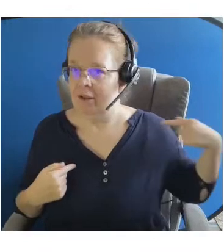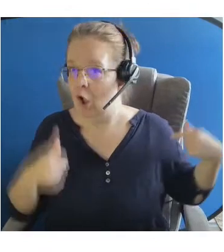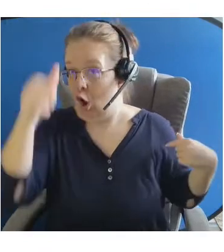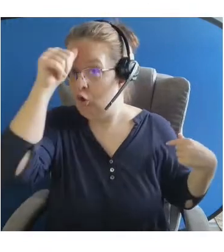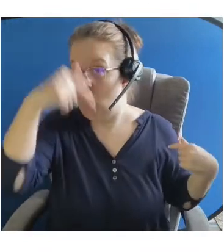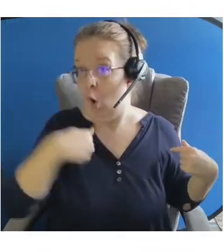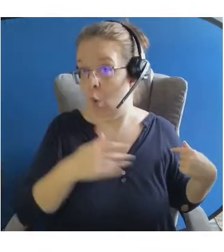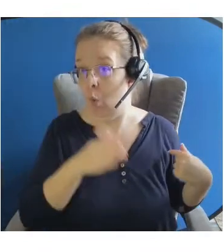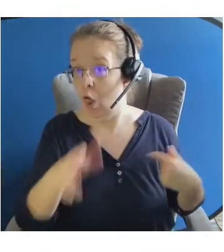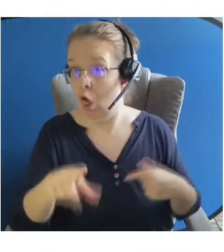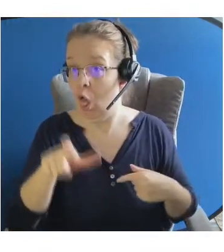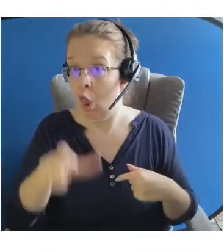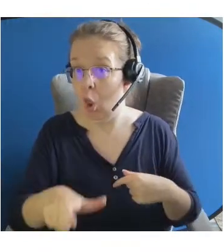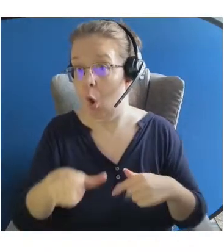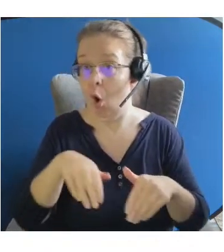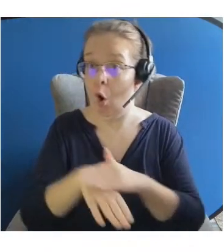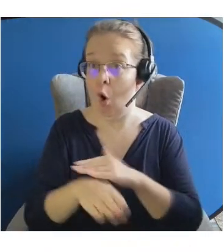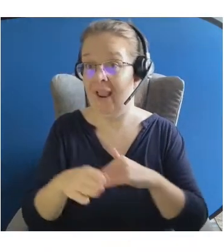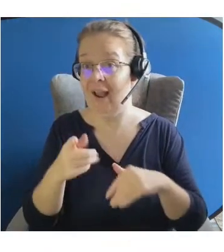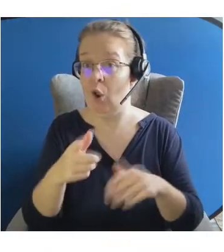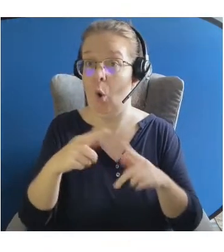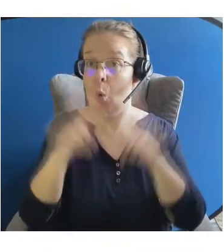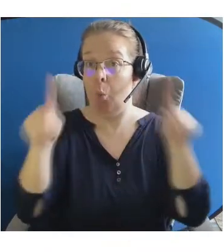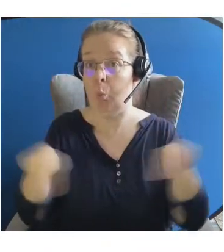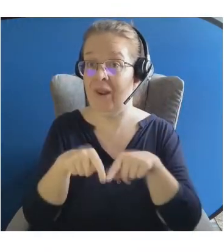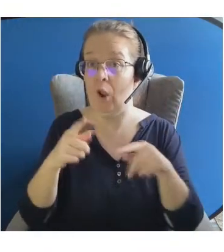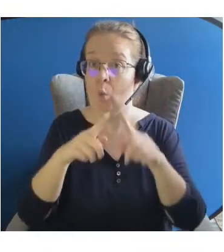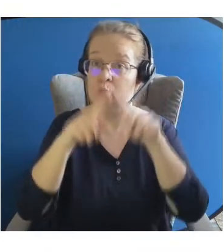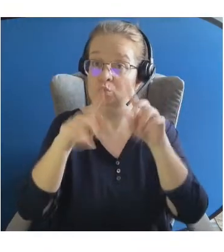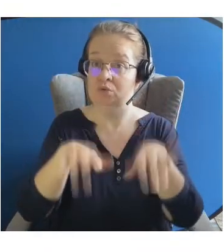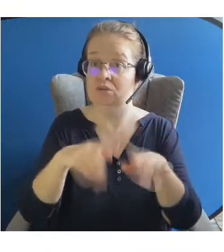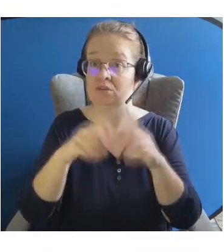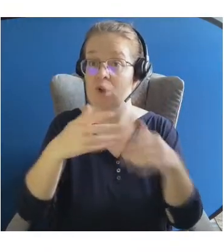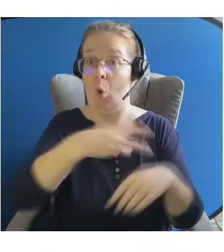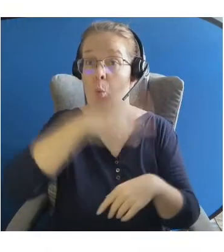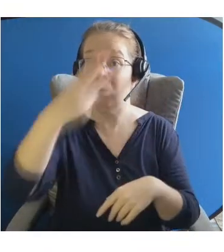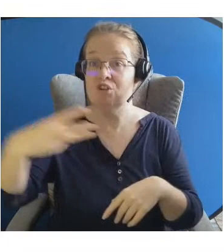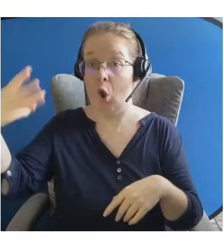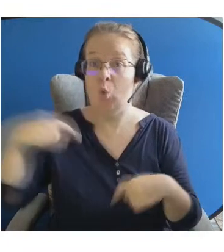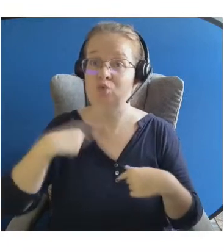log on to a Windows machine, I can adjust this, I can get to immersive reader, I